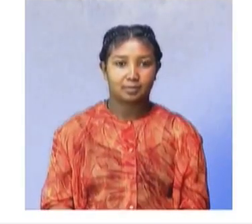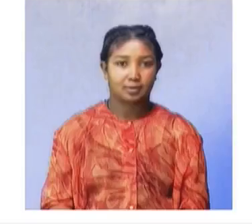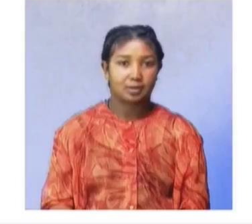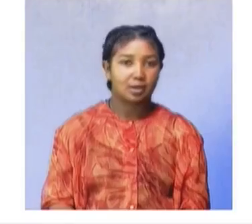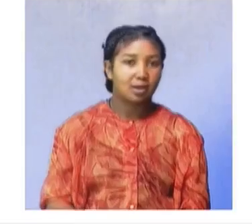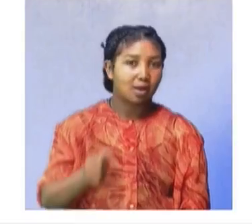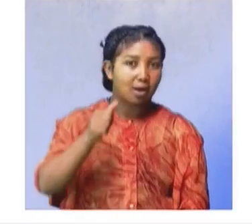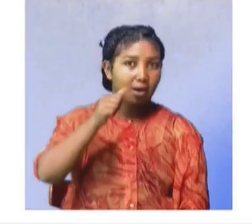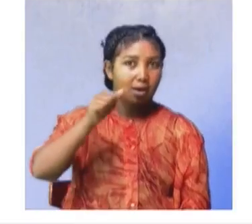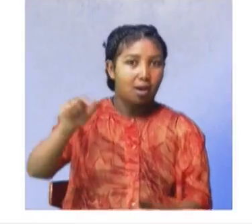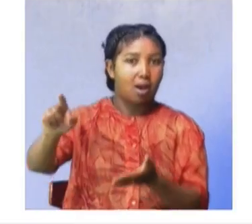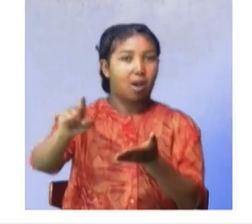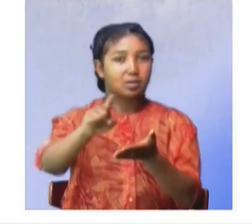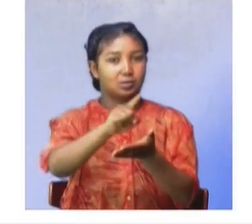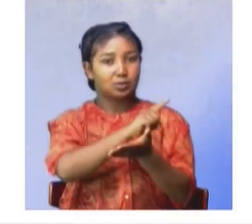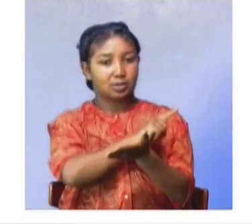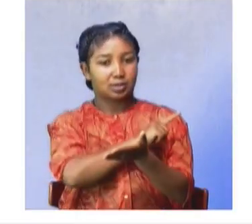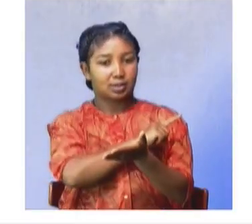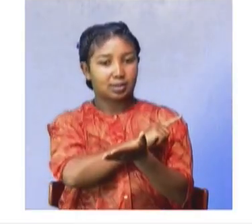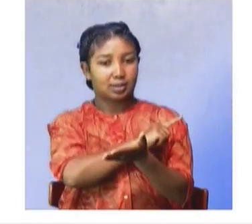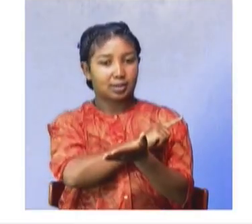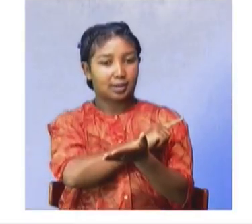last week.